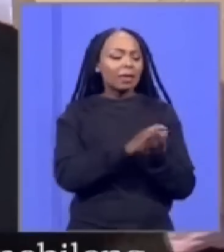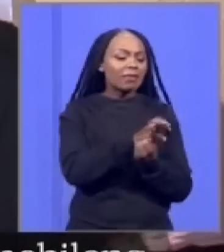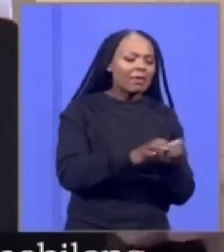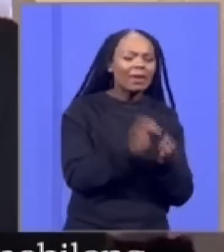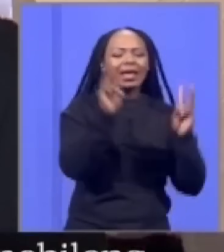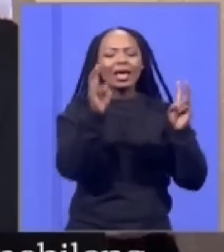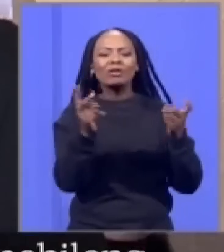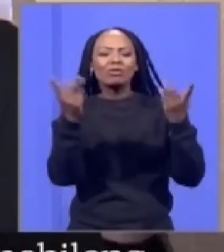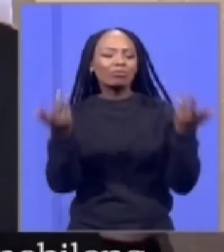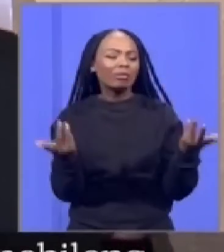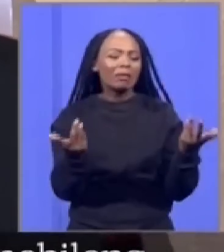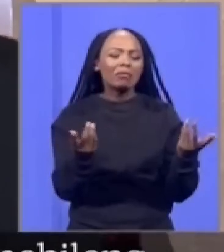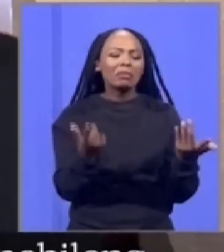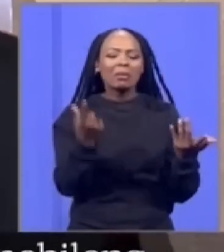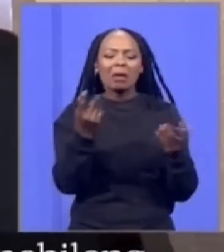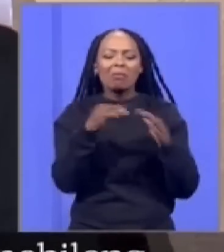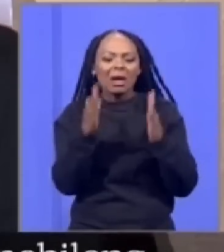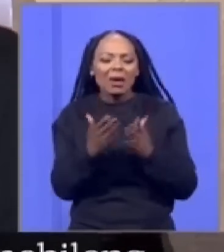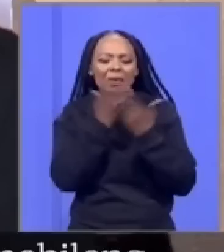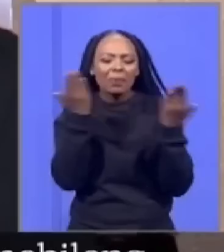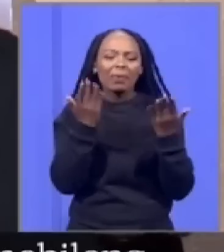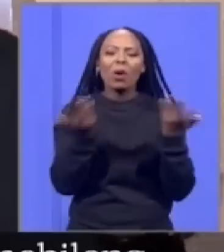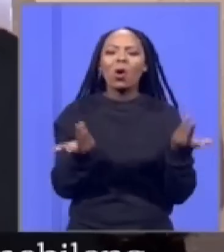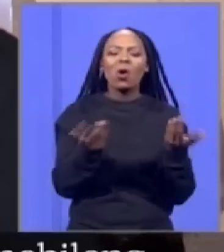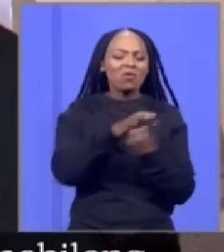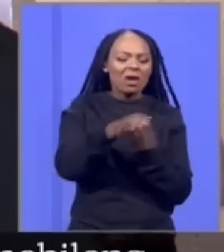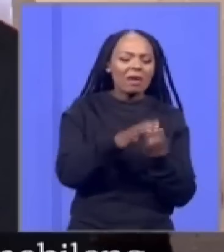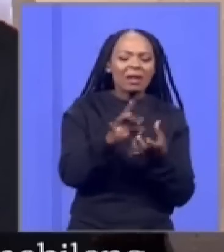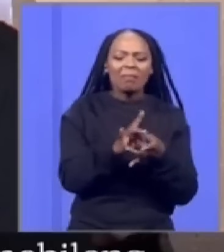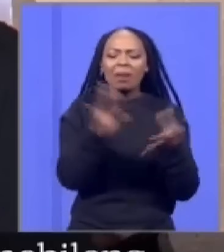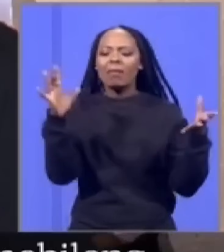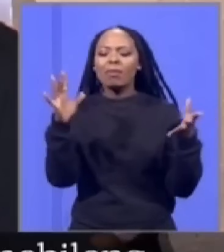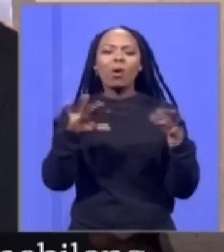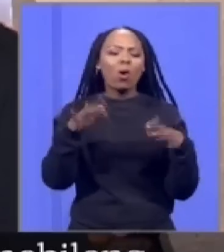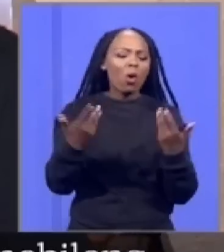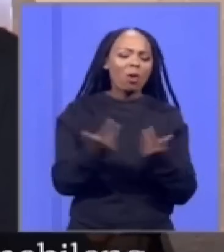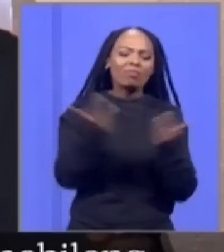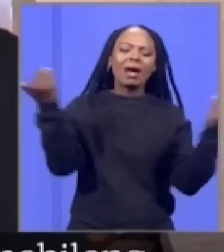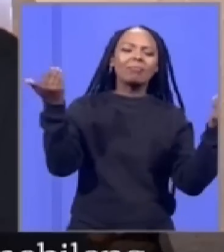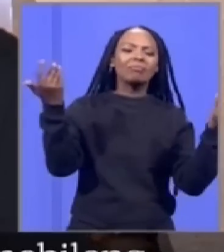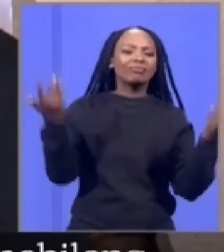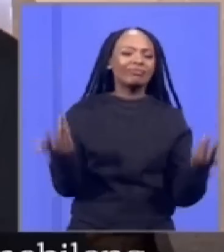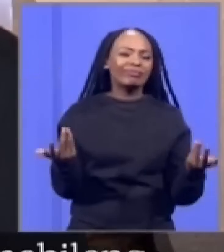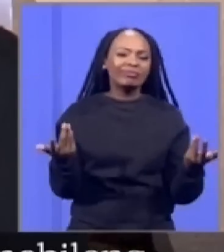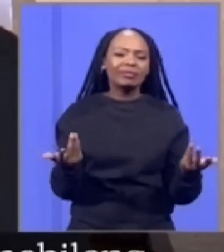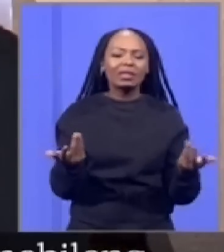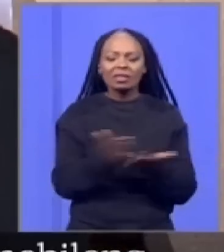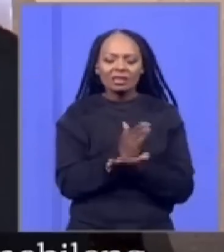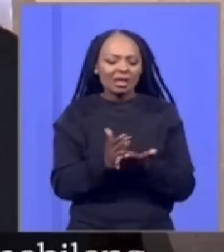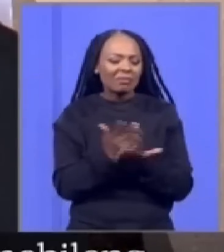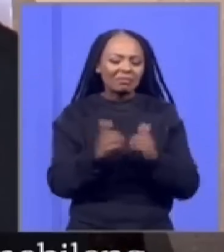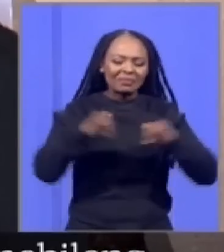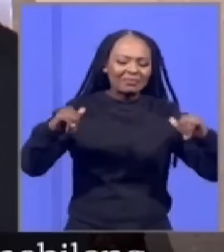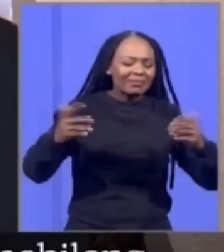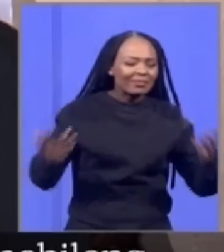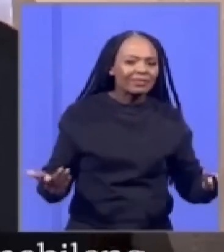Others, they family broken, and they find themselves in the street. And some of them